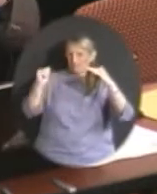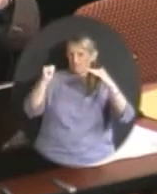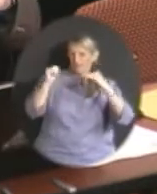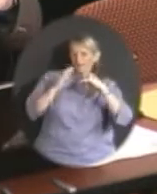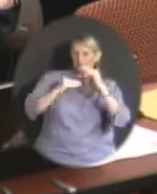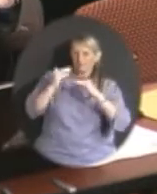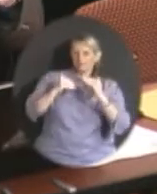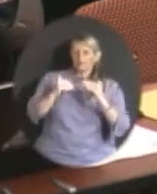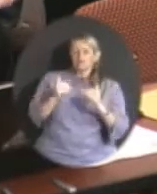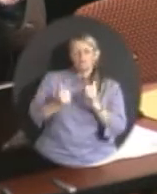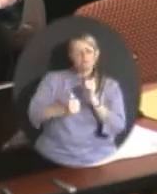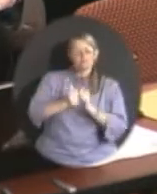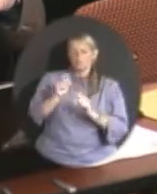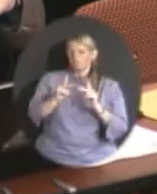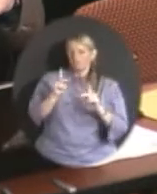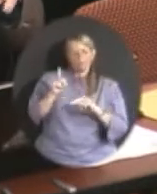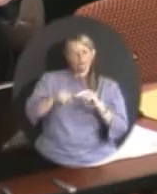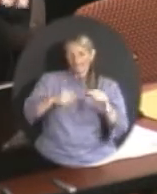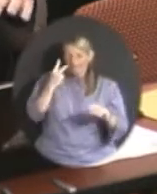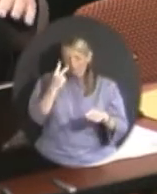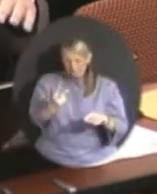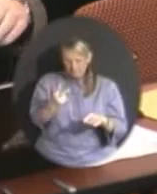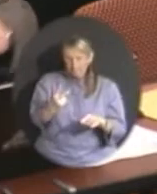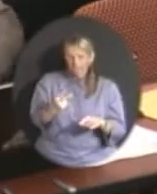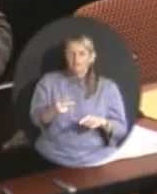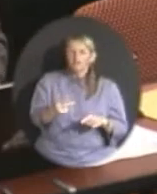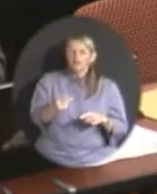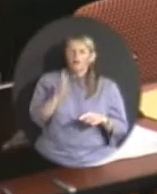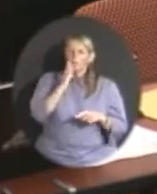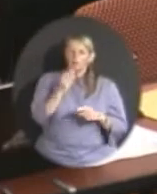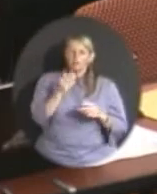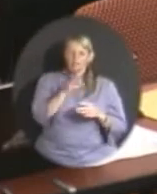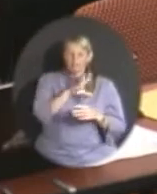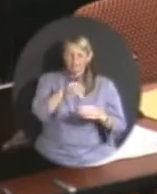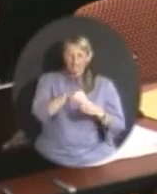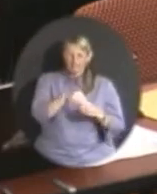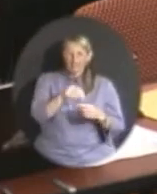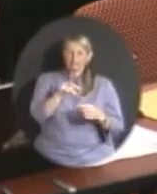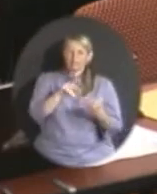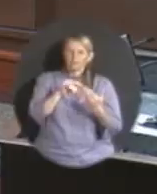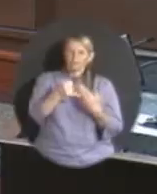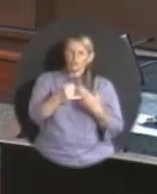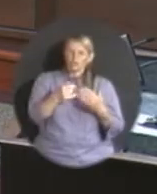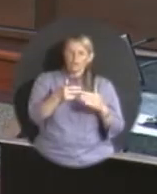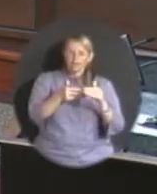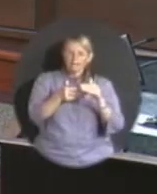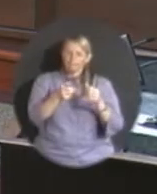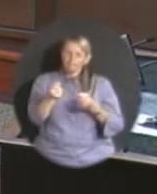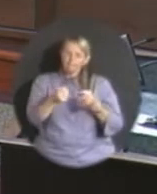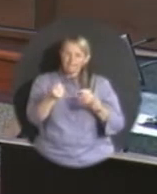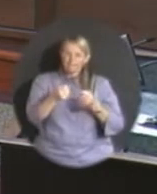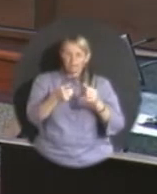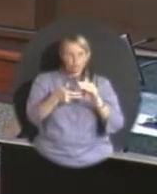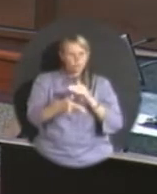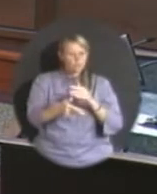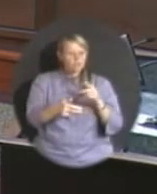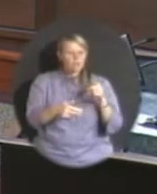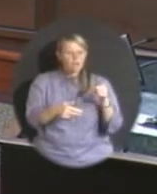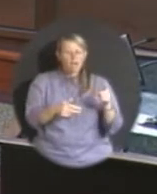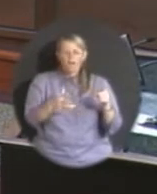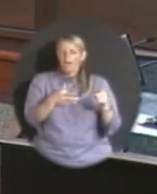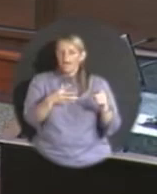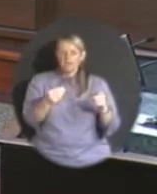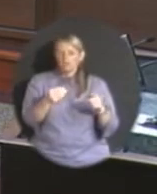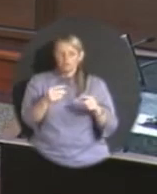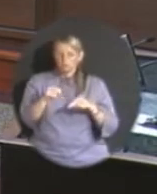is in the automobile, the project vehicle storage yard. So the concrete block walls we're seeing going up will not be identifiable? You